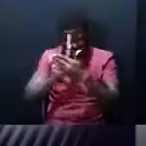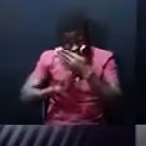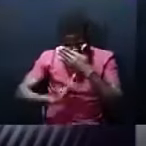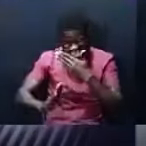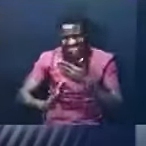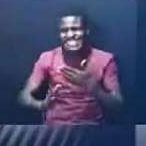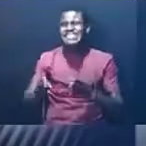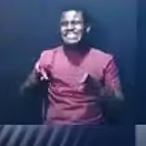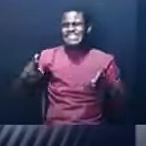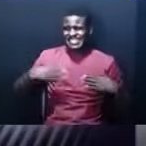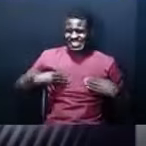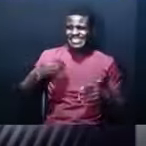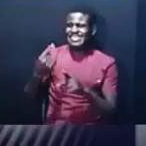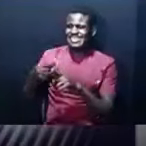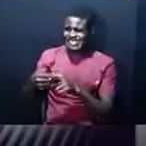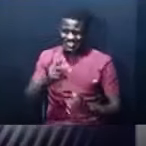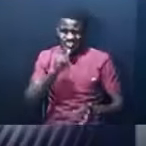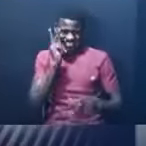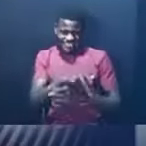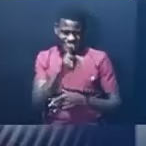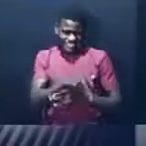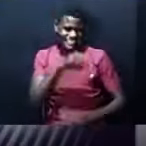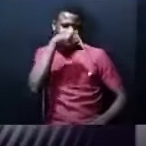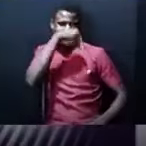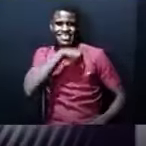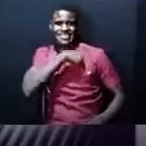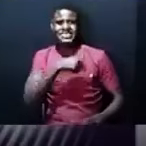the word planted in you,